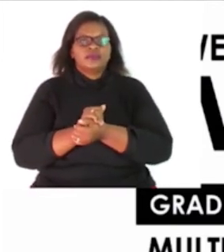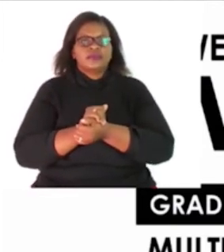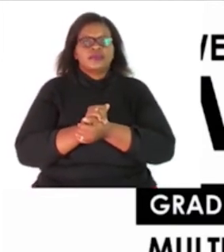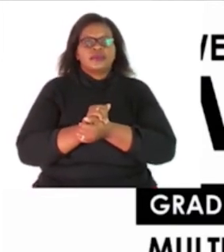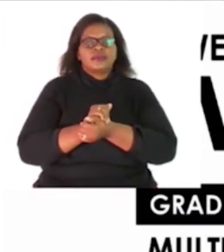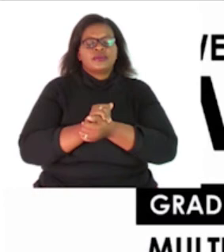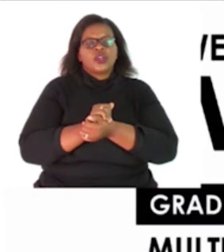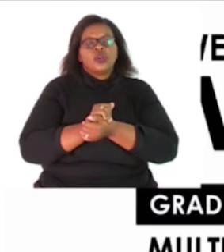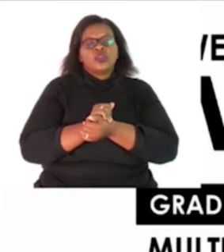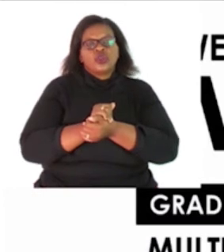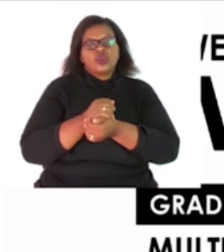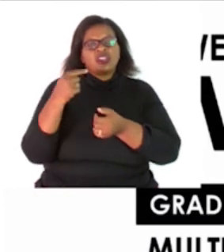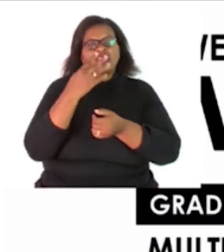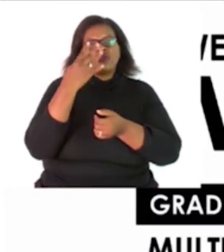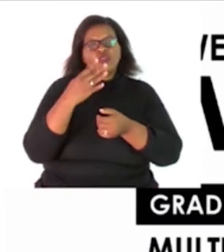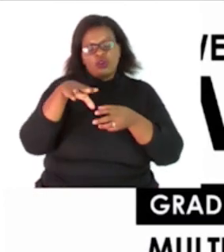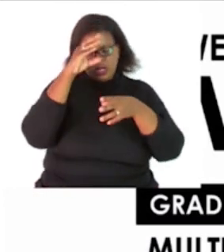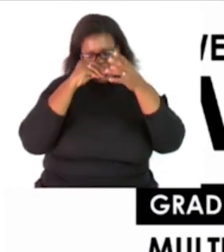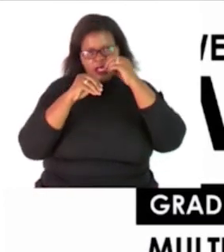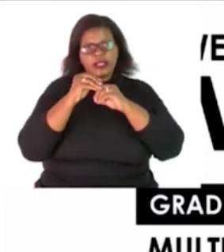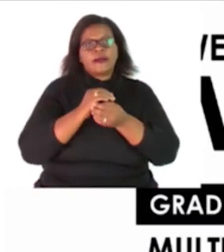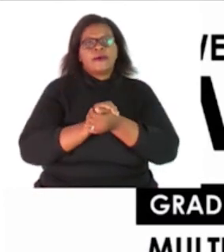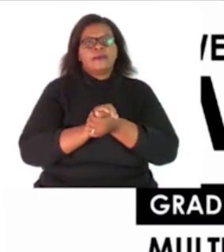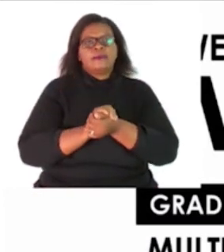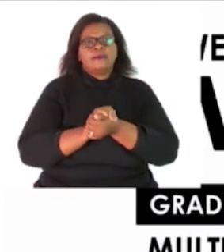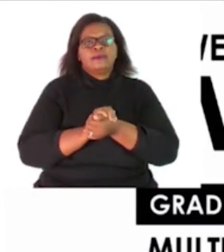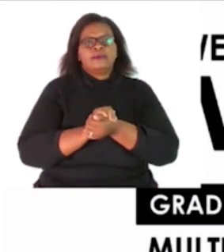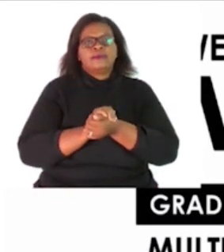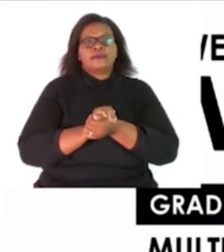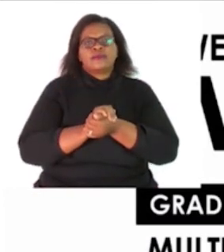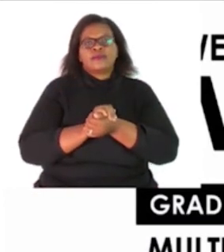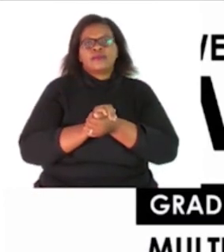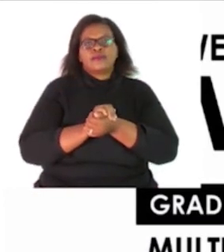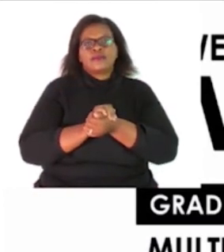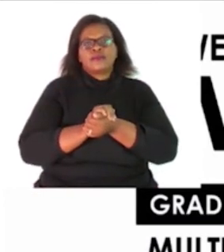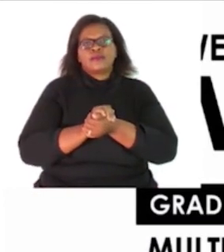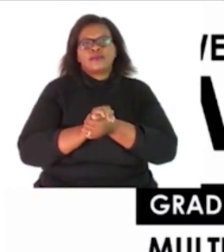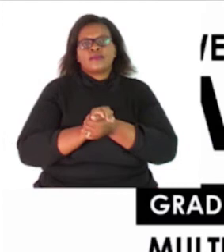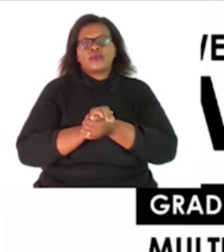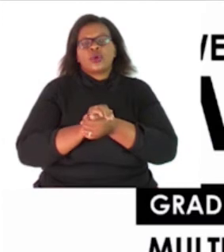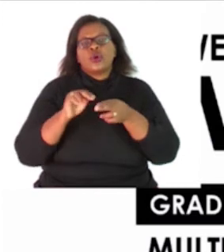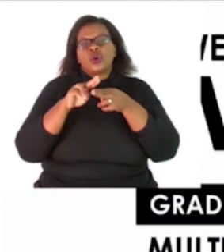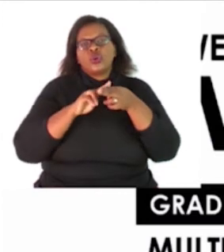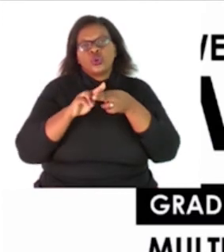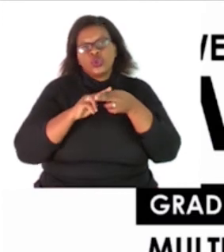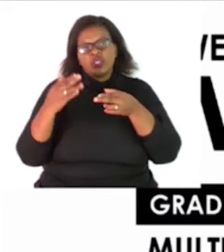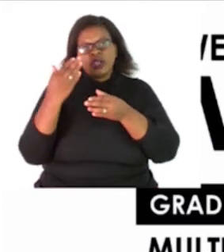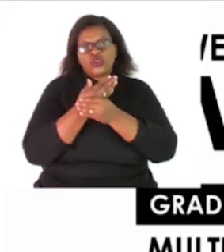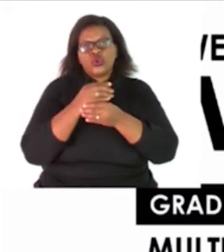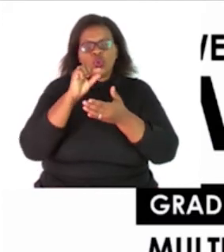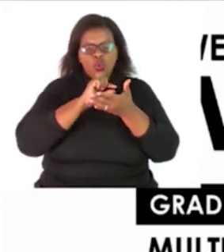competency for grade 4 are as follows. The learner should be able to use the following terminology